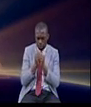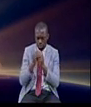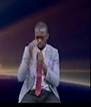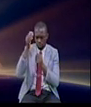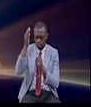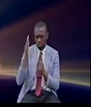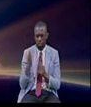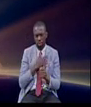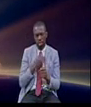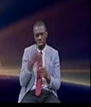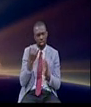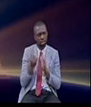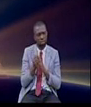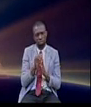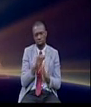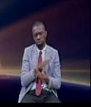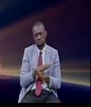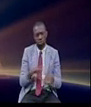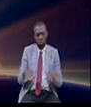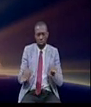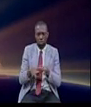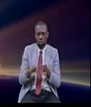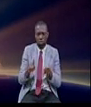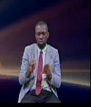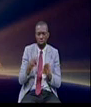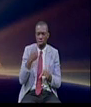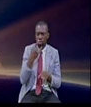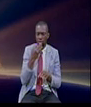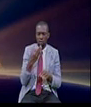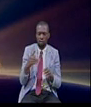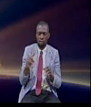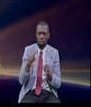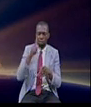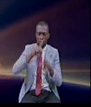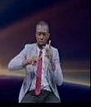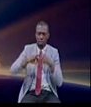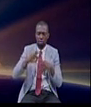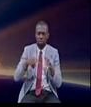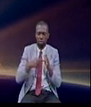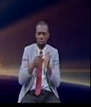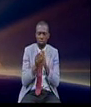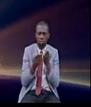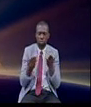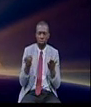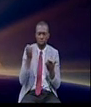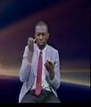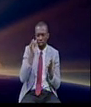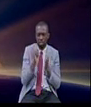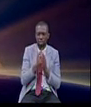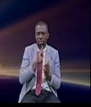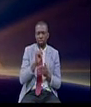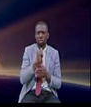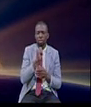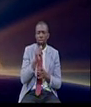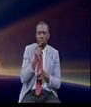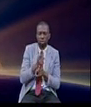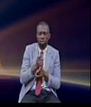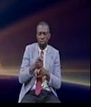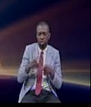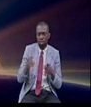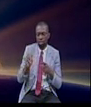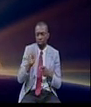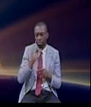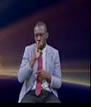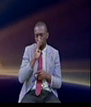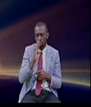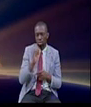me, Seal not the sayings of the prophecy of this book, for the time is at hand. He that is unjust, let him be unjust